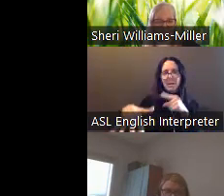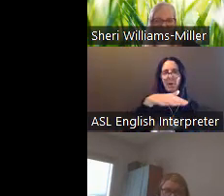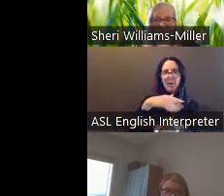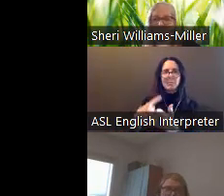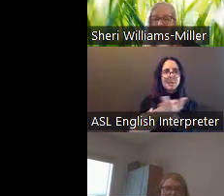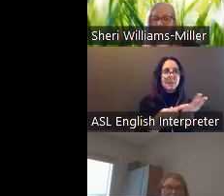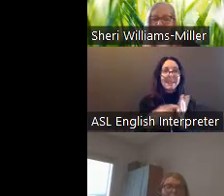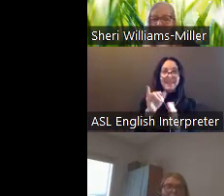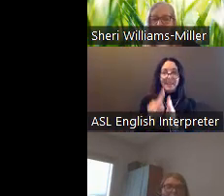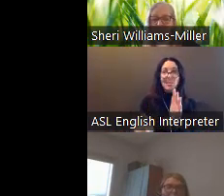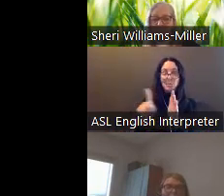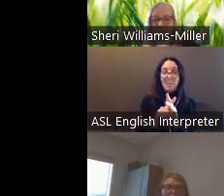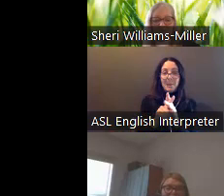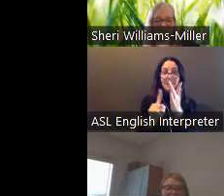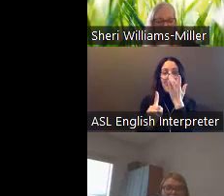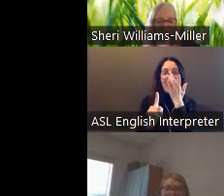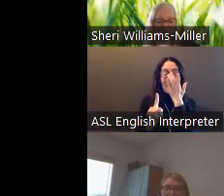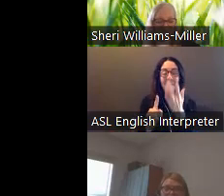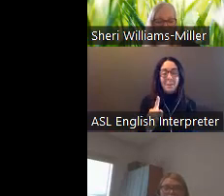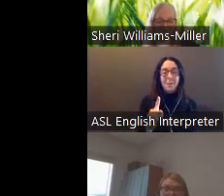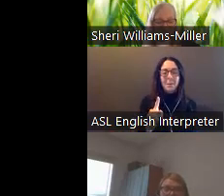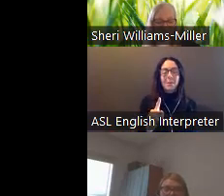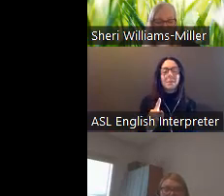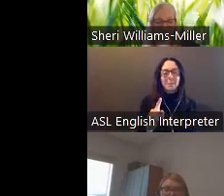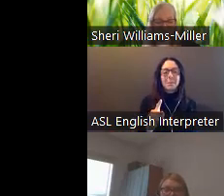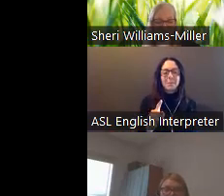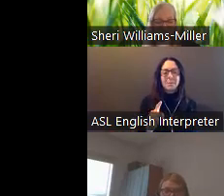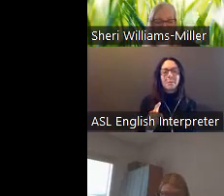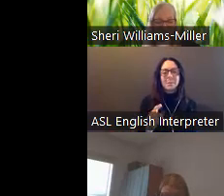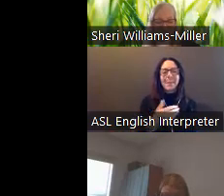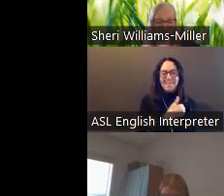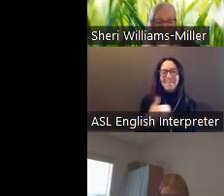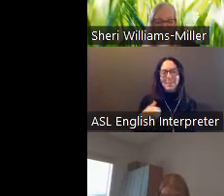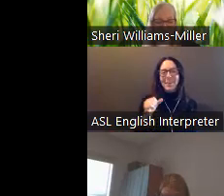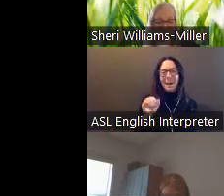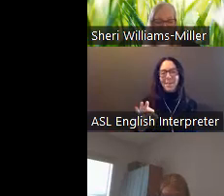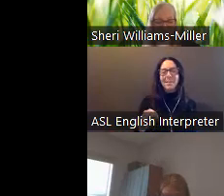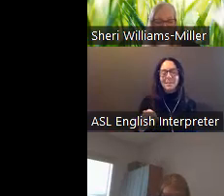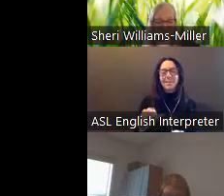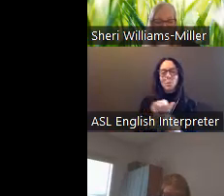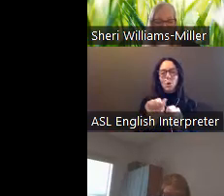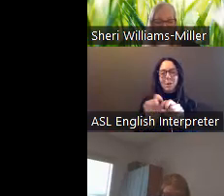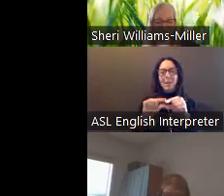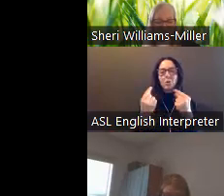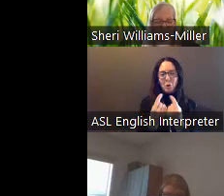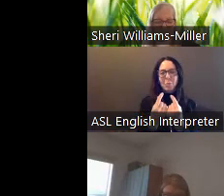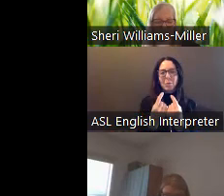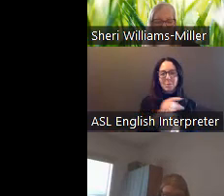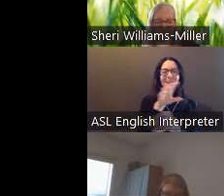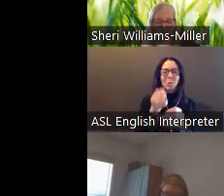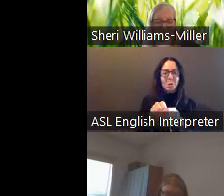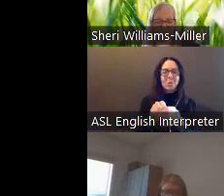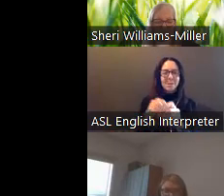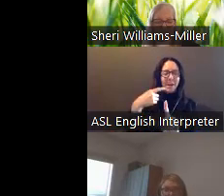is the drop-in that has the elder abuse working group members as part of it. We have